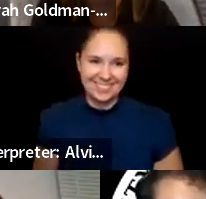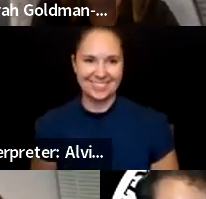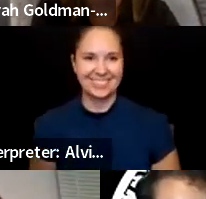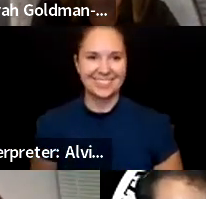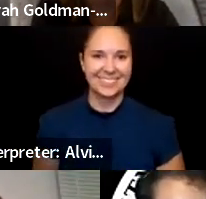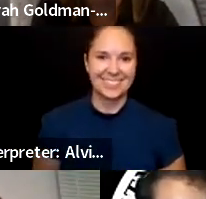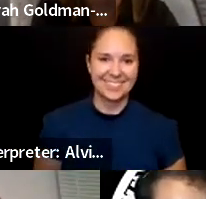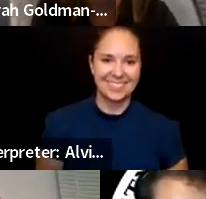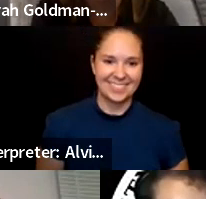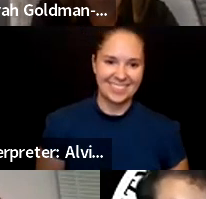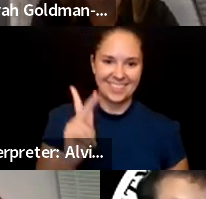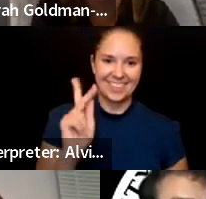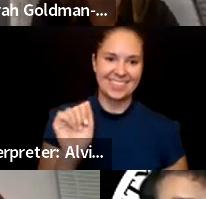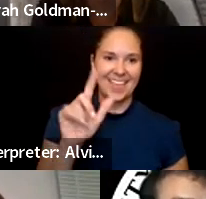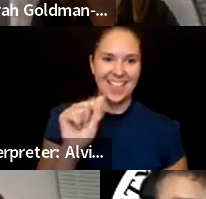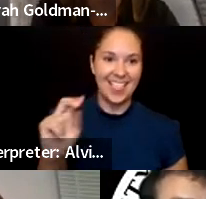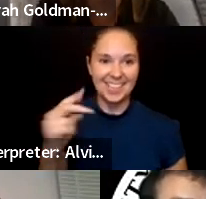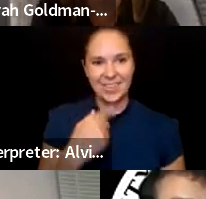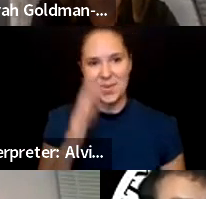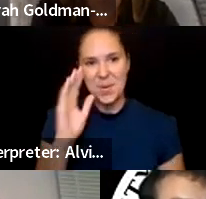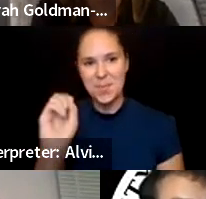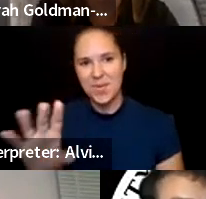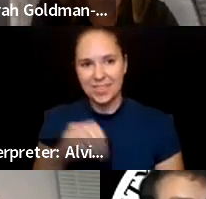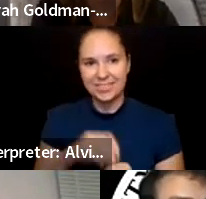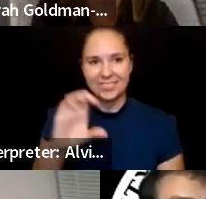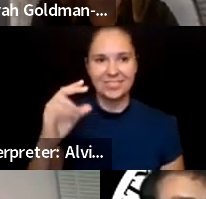I'll drop it in the chat. Thank you.